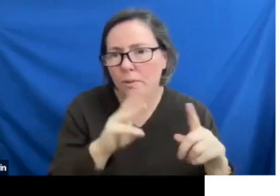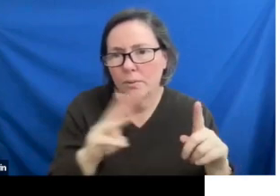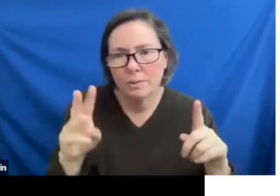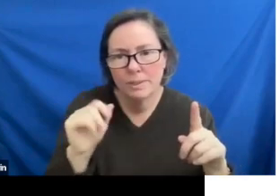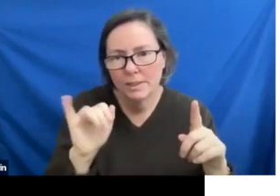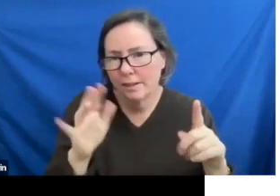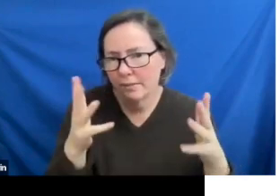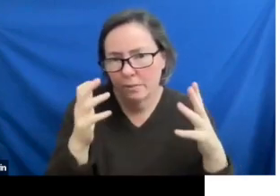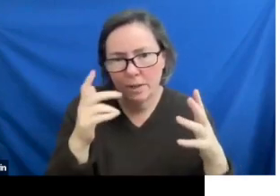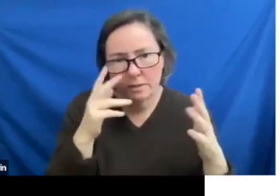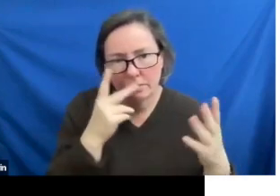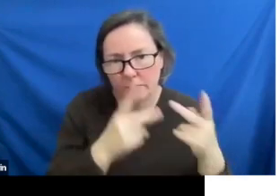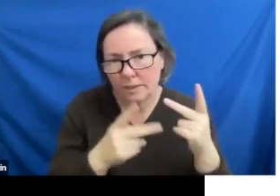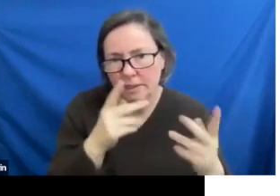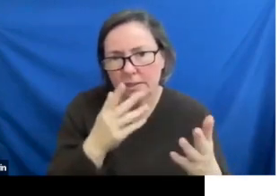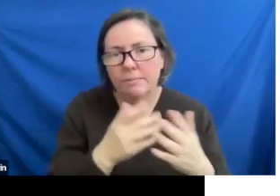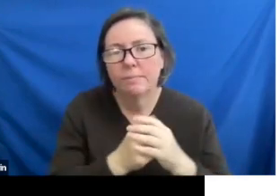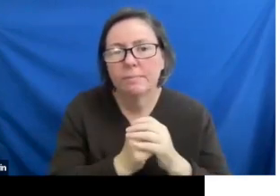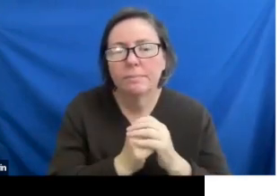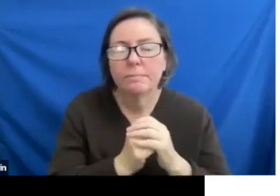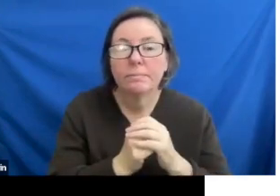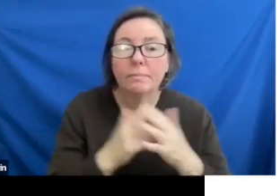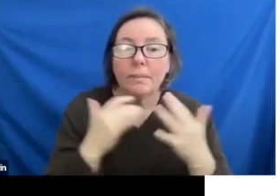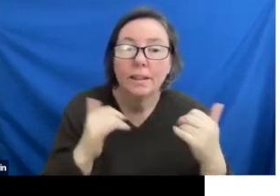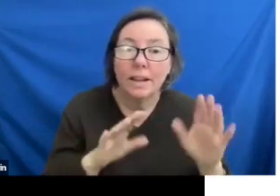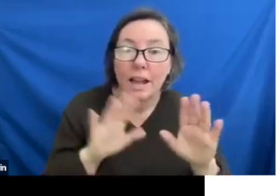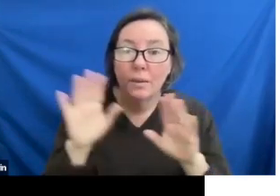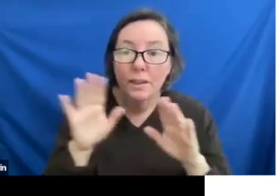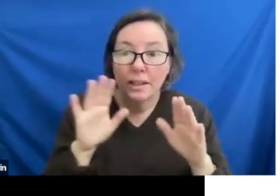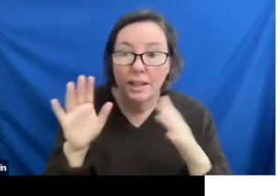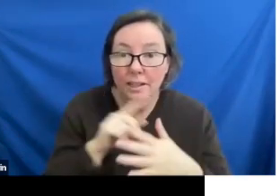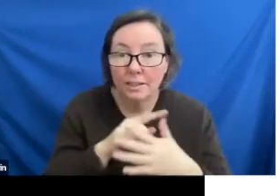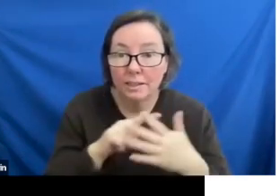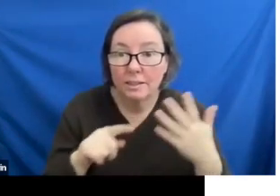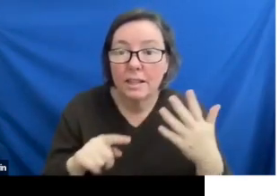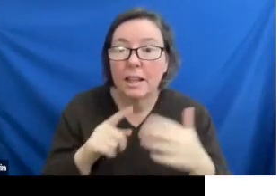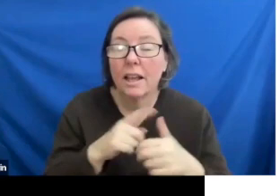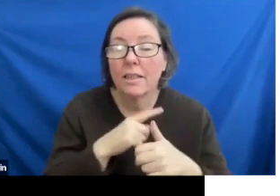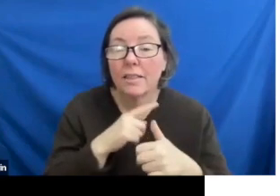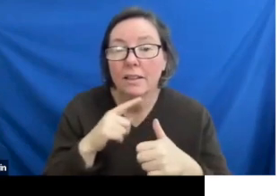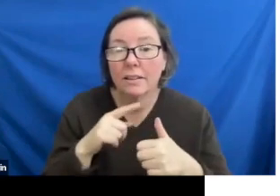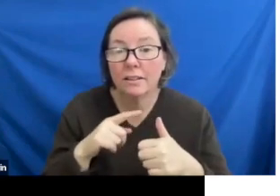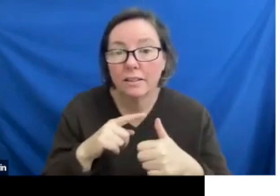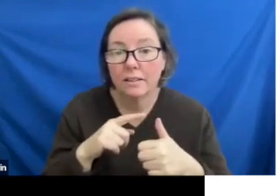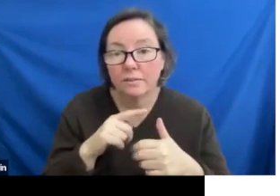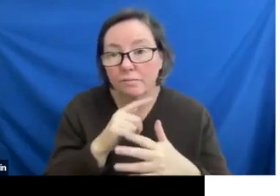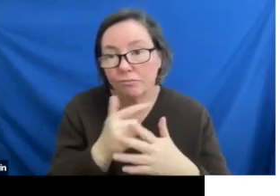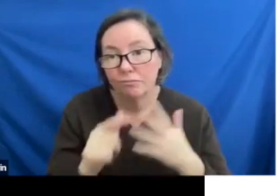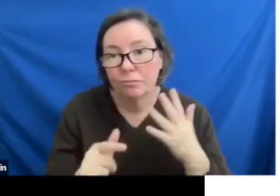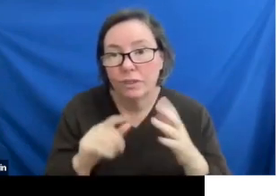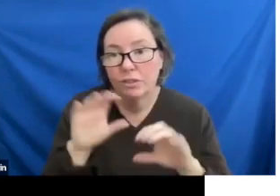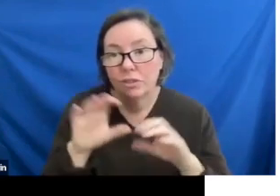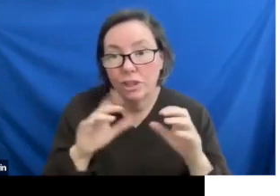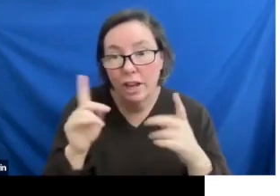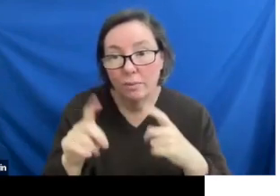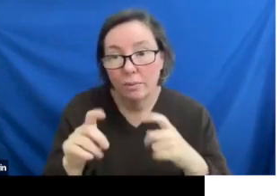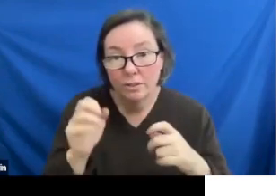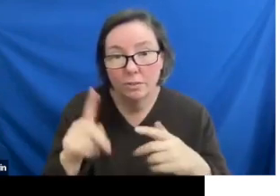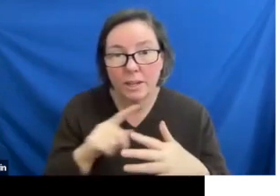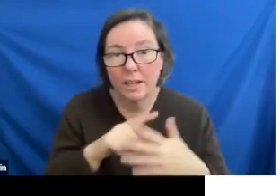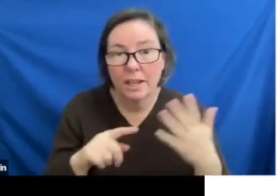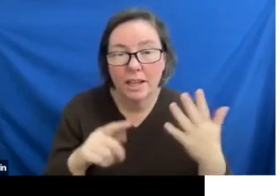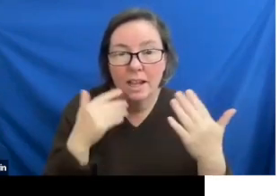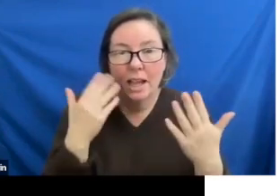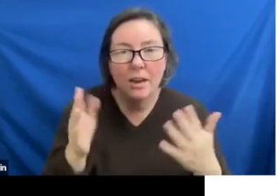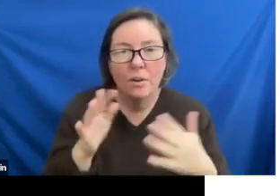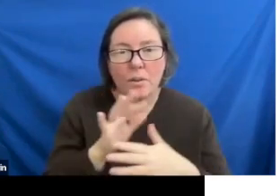And we can go to Lehan's now. So let's do that, and then we'll go through the chat questions. I'm not seeing the